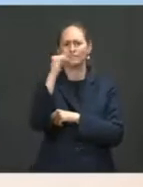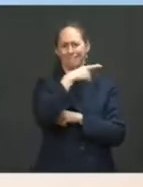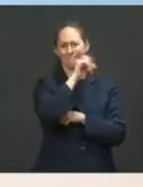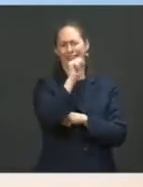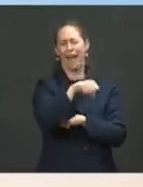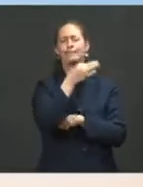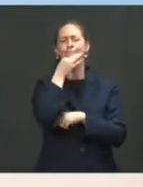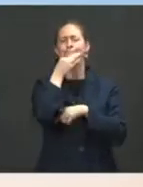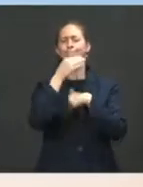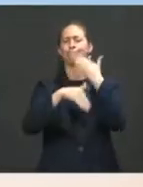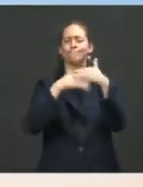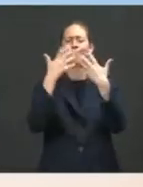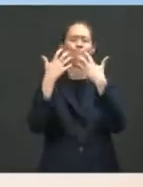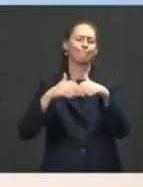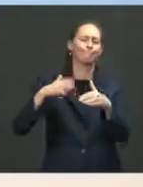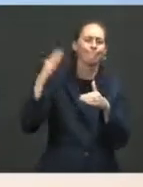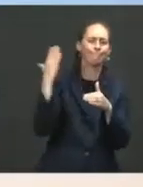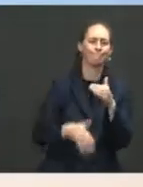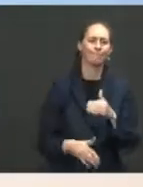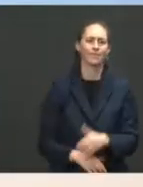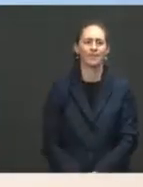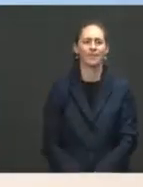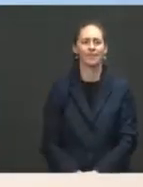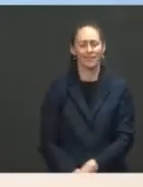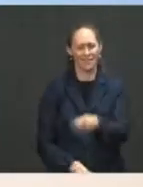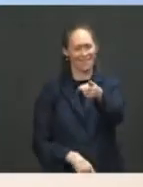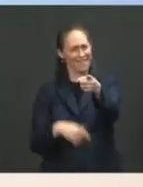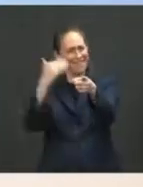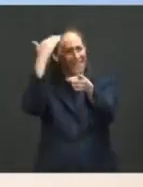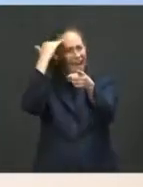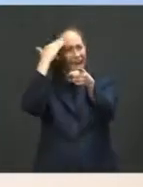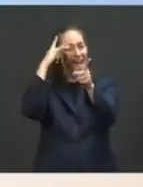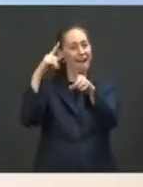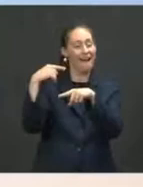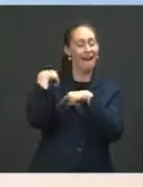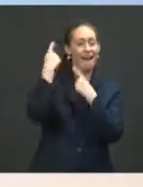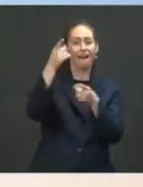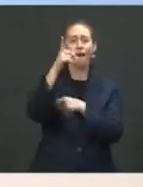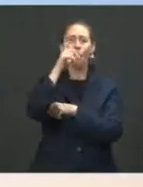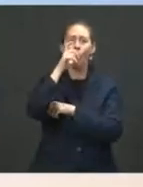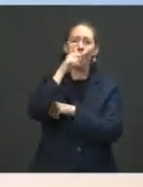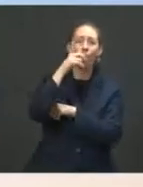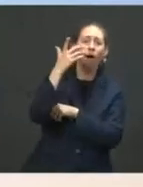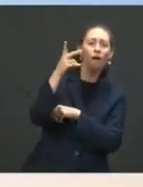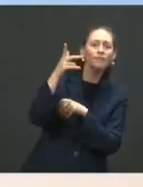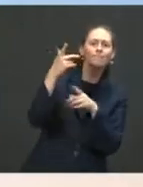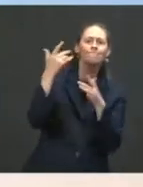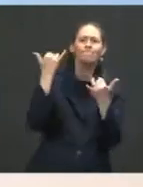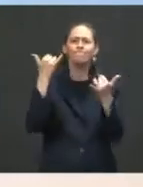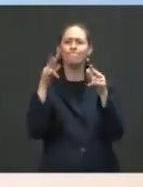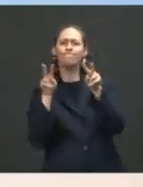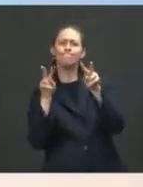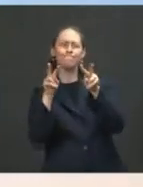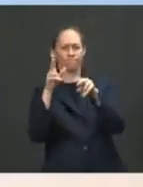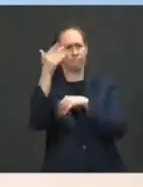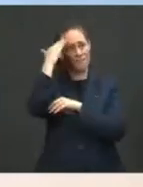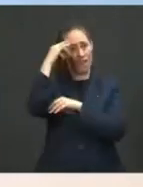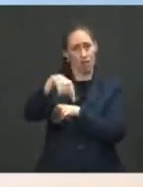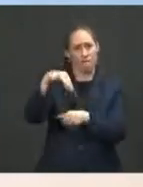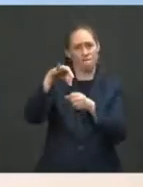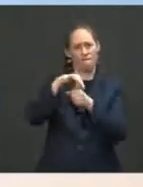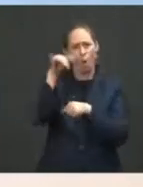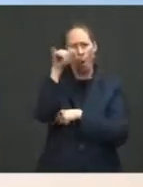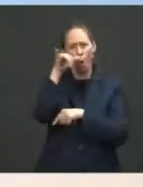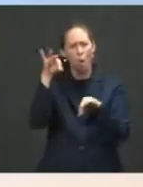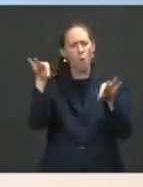you follow this all closely, but for those of you watching at home, this is a procedural vote, important one, but there are a number of